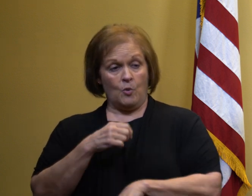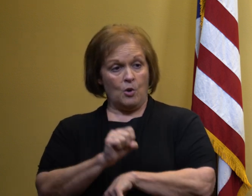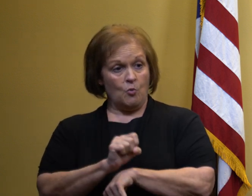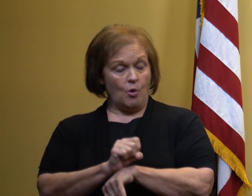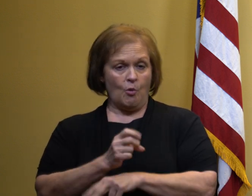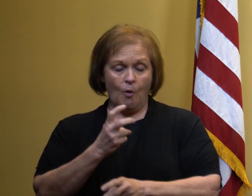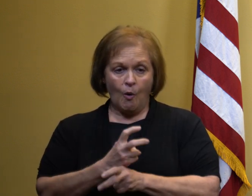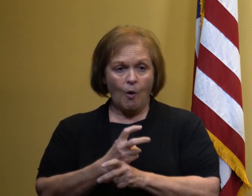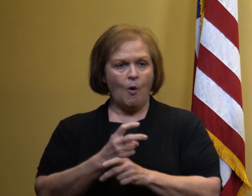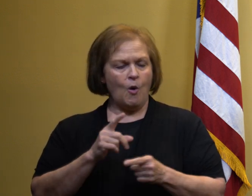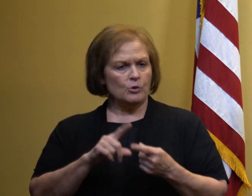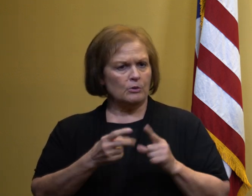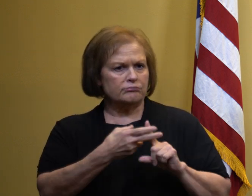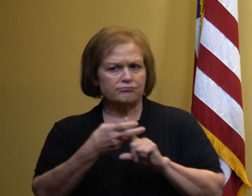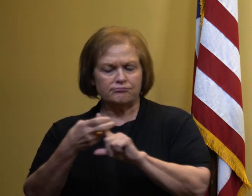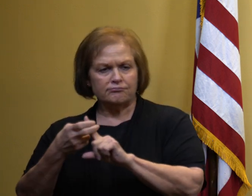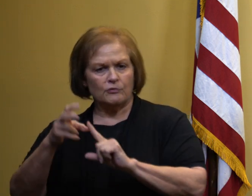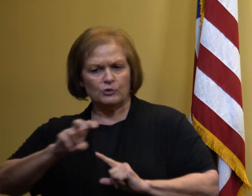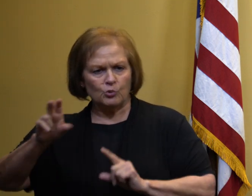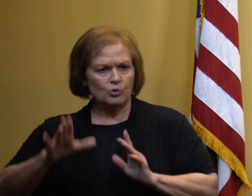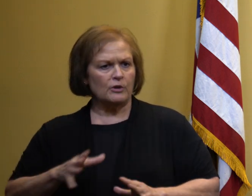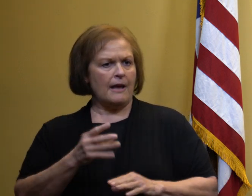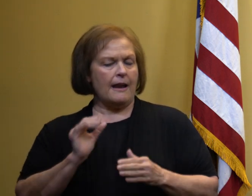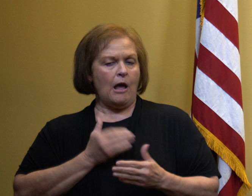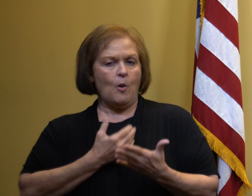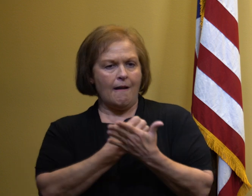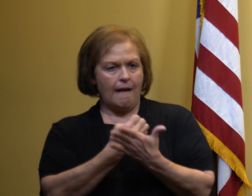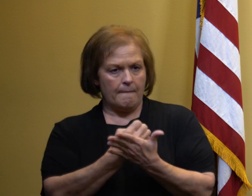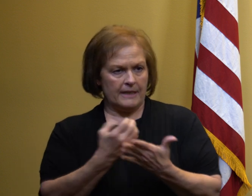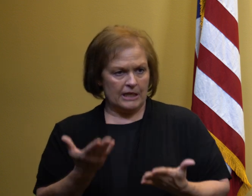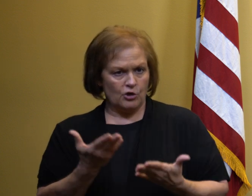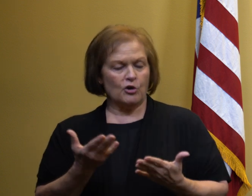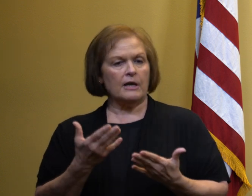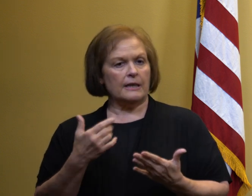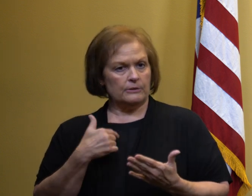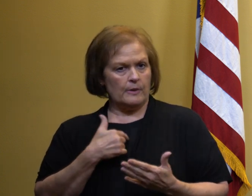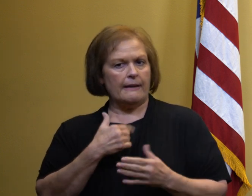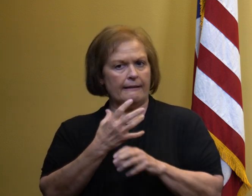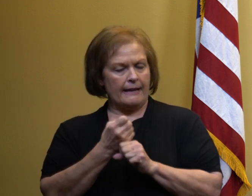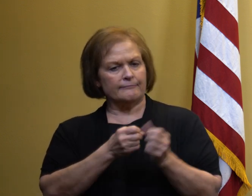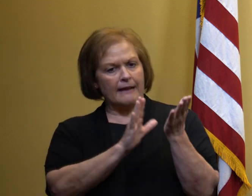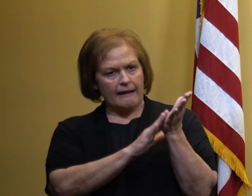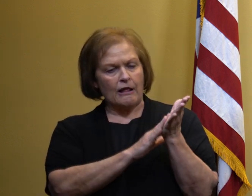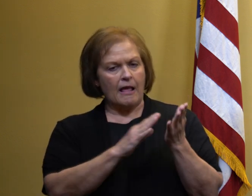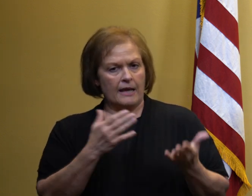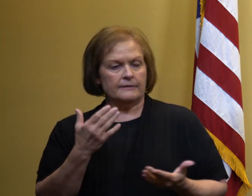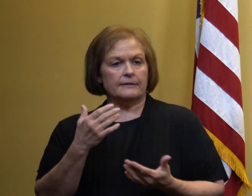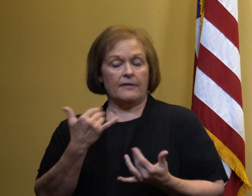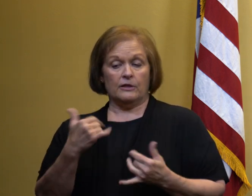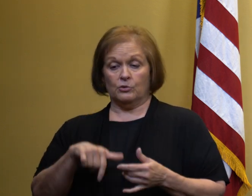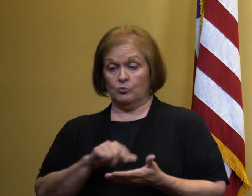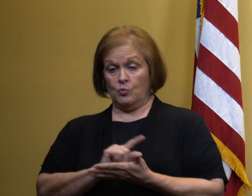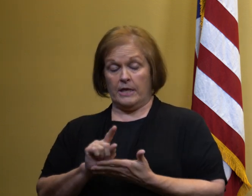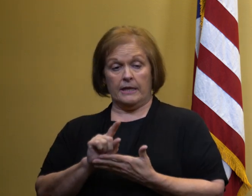boost our tourism stats, as well as our economy here in the city of New Orleans, we're getting the accolades. This week, National